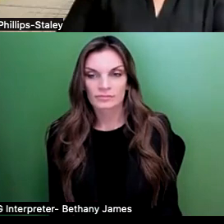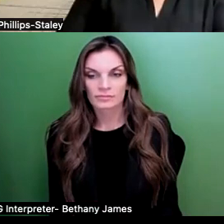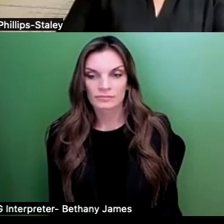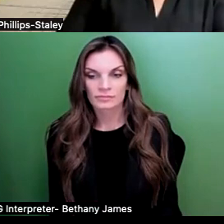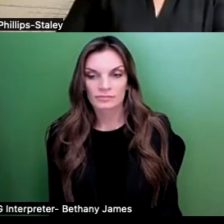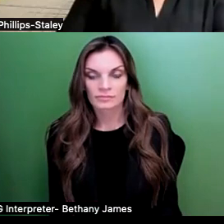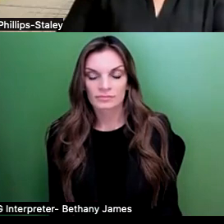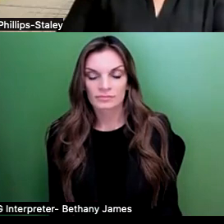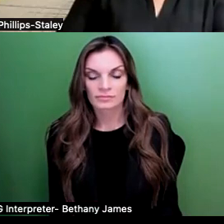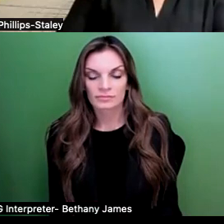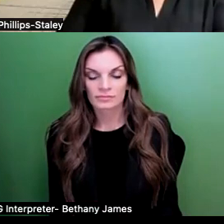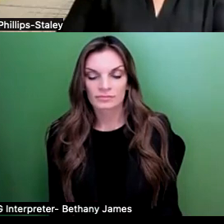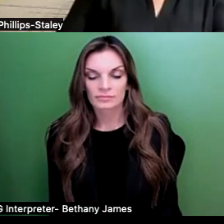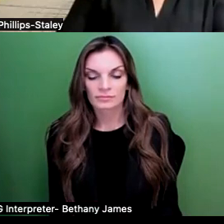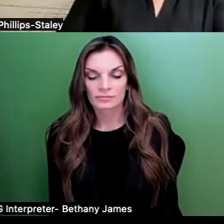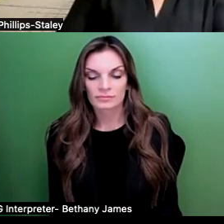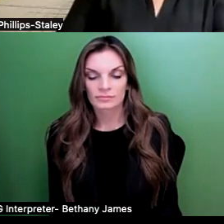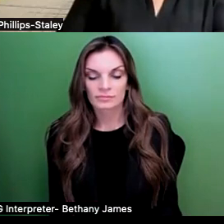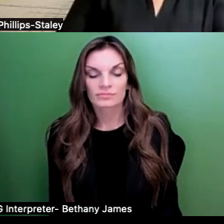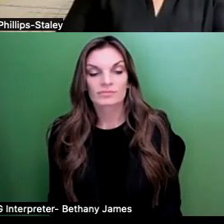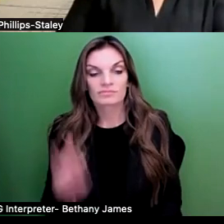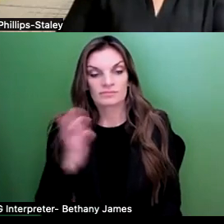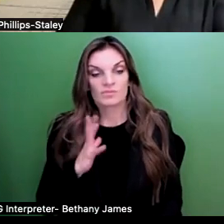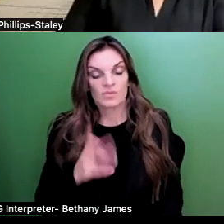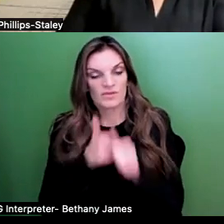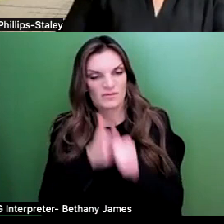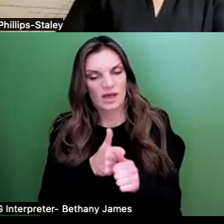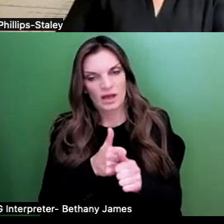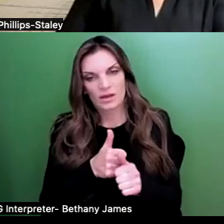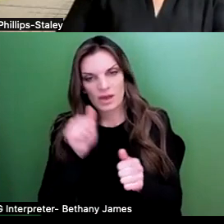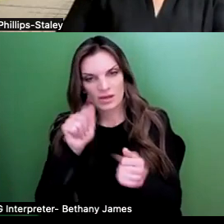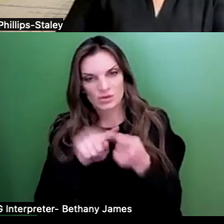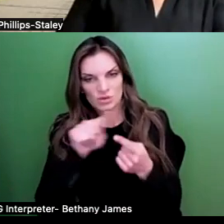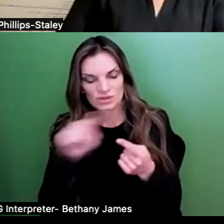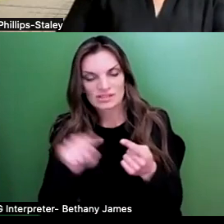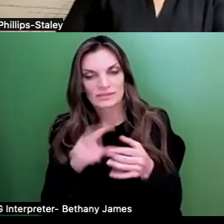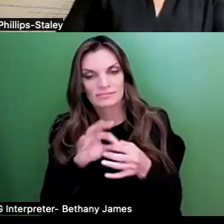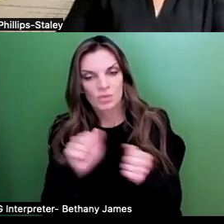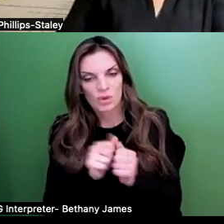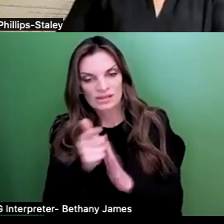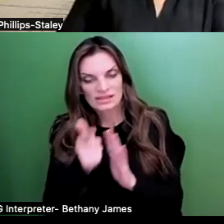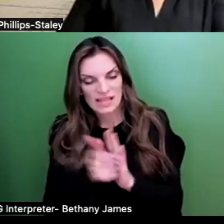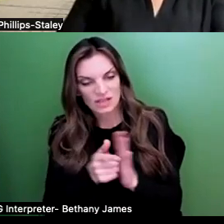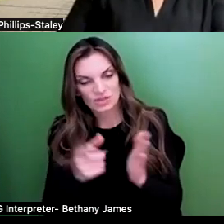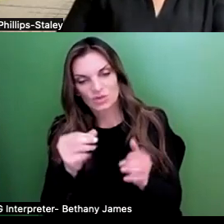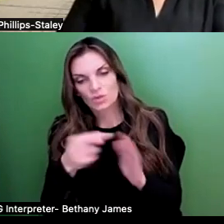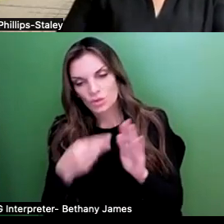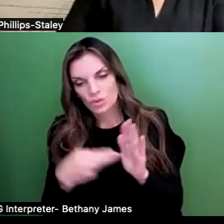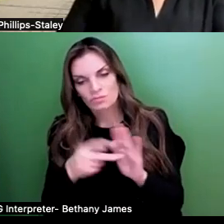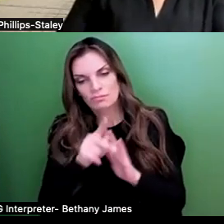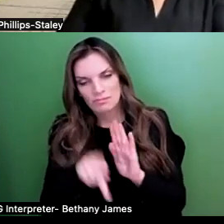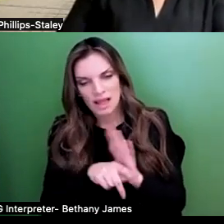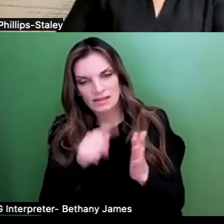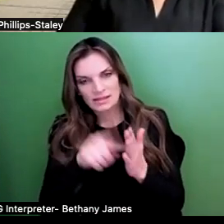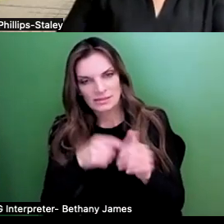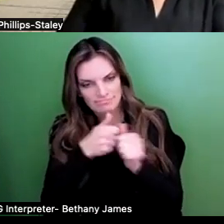procedures of whatever is in the statute, basically how it's always been done in the past. And obviously,